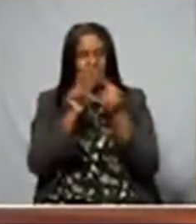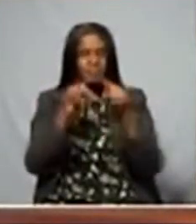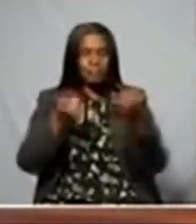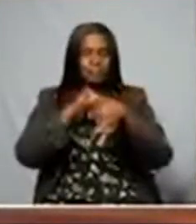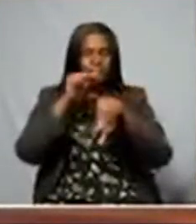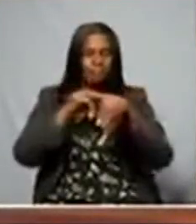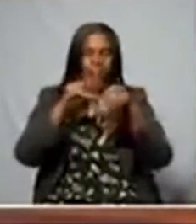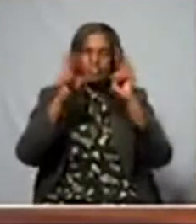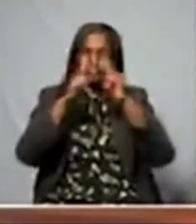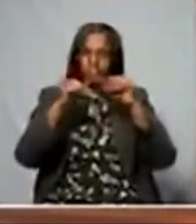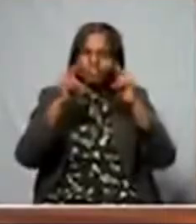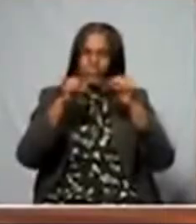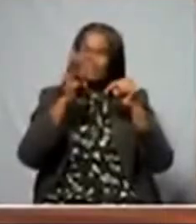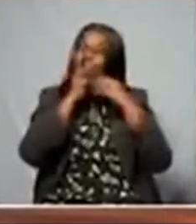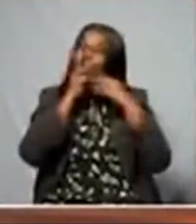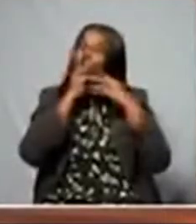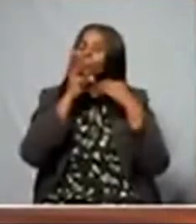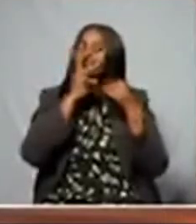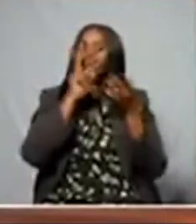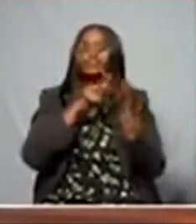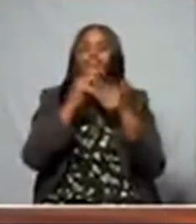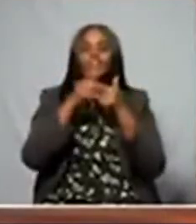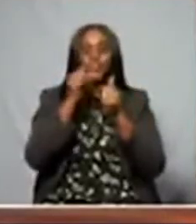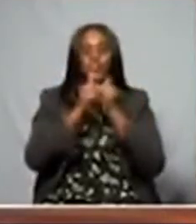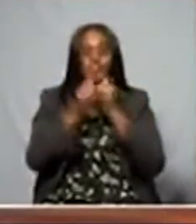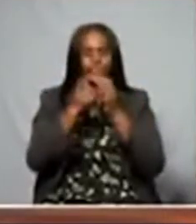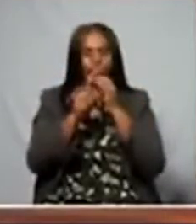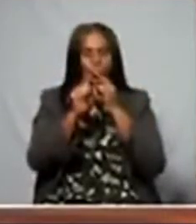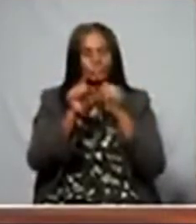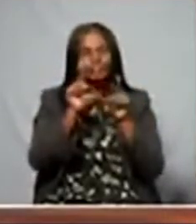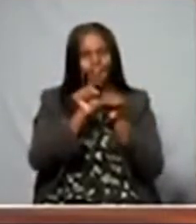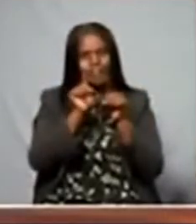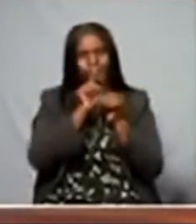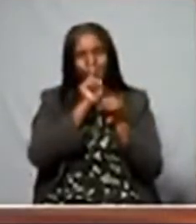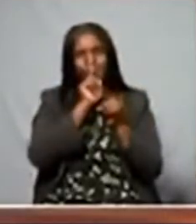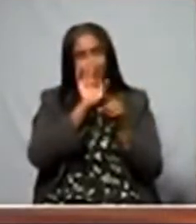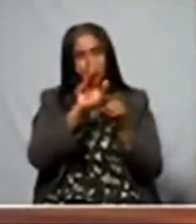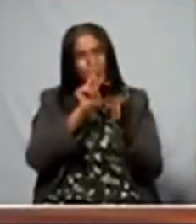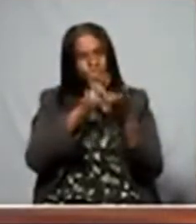Rural Water Supply and Sanitation Program, which is a flagship program for